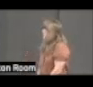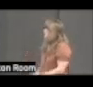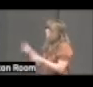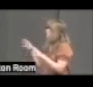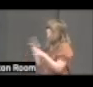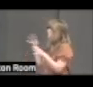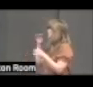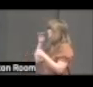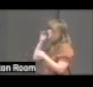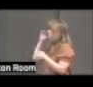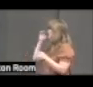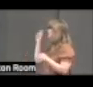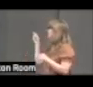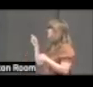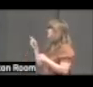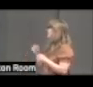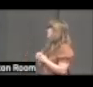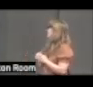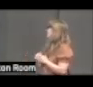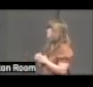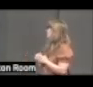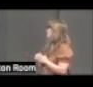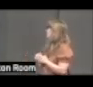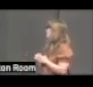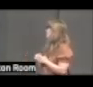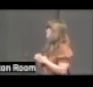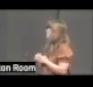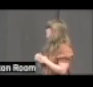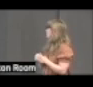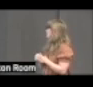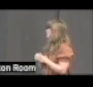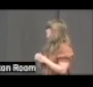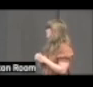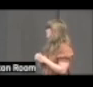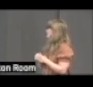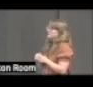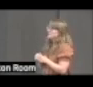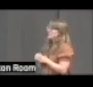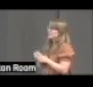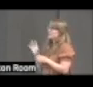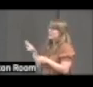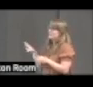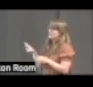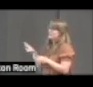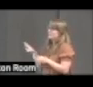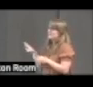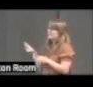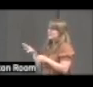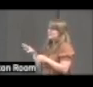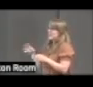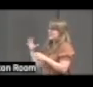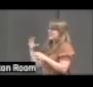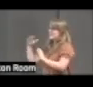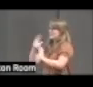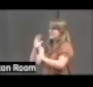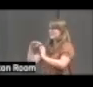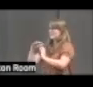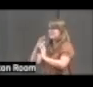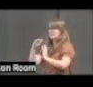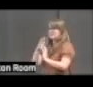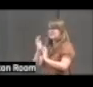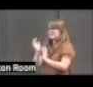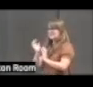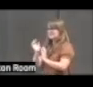Yeah, so that was the bark and the growls. They were actually at the end of their 2 days, and she actually loved him, but he couldn't